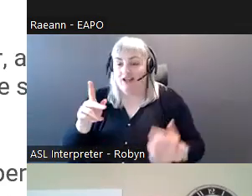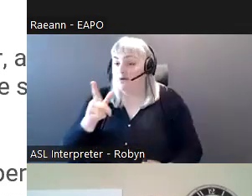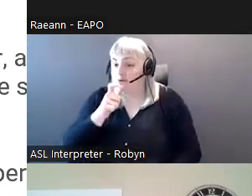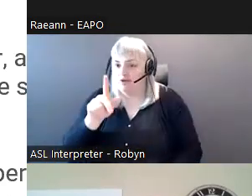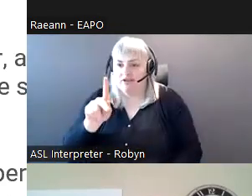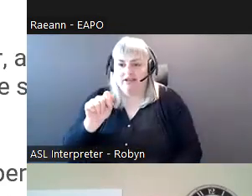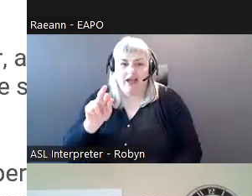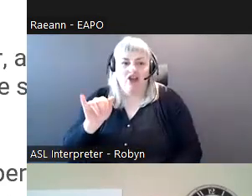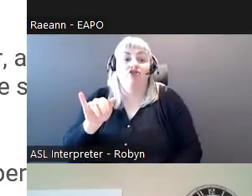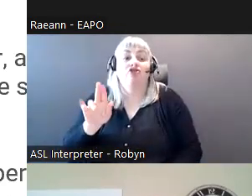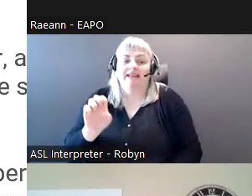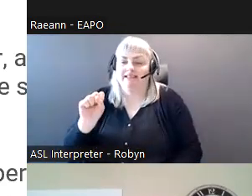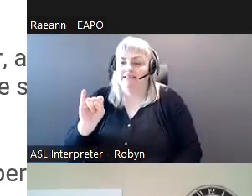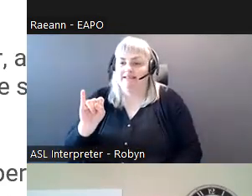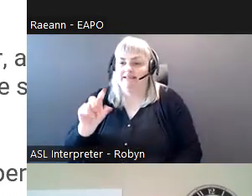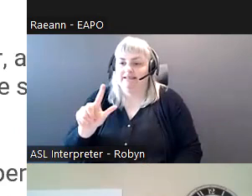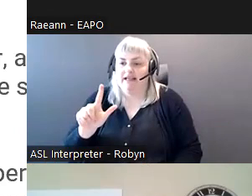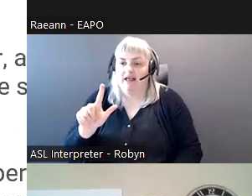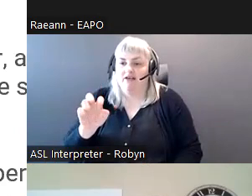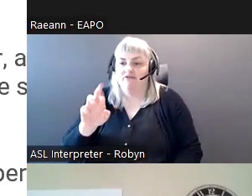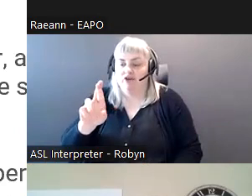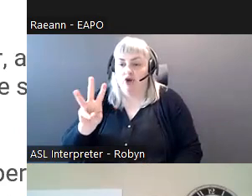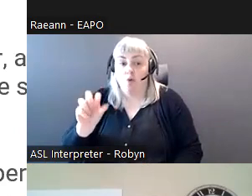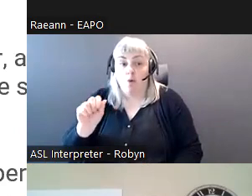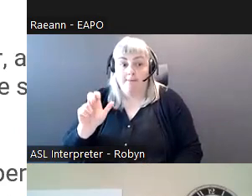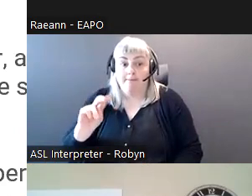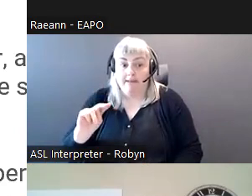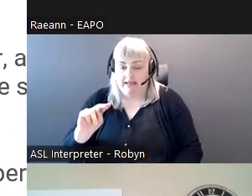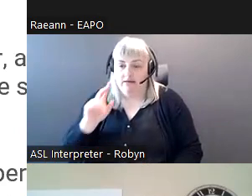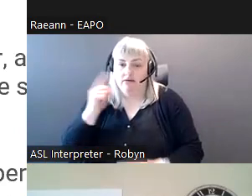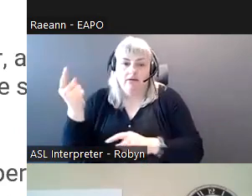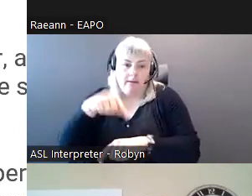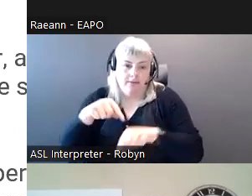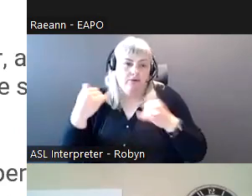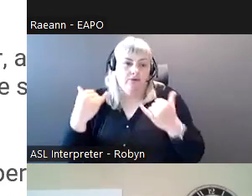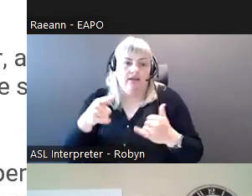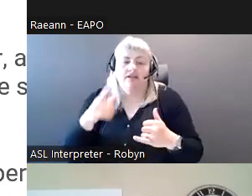Silverwoman with us today. Karine is an experienced social worker,